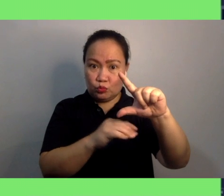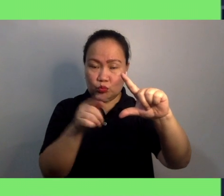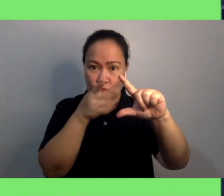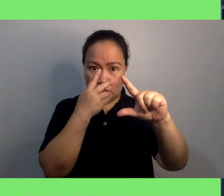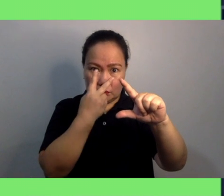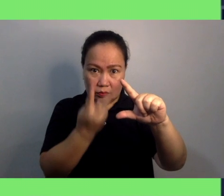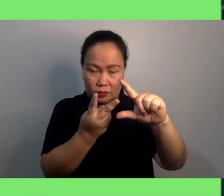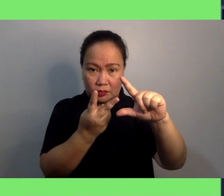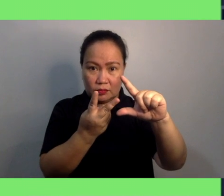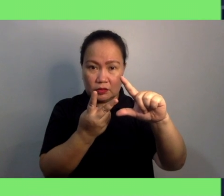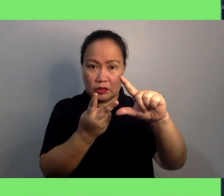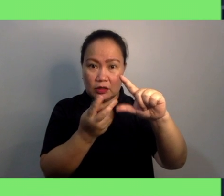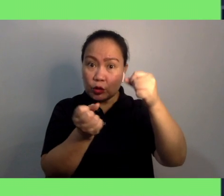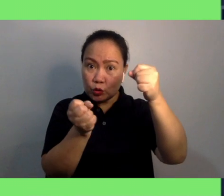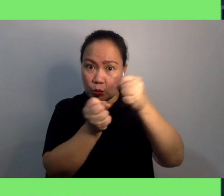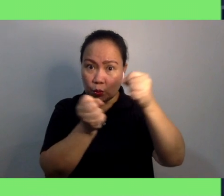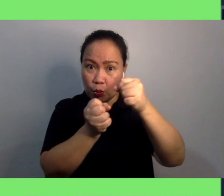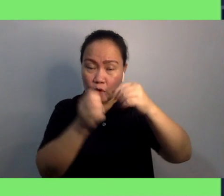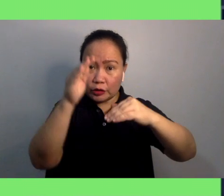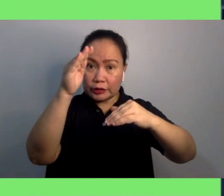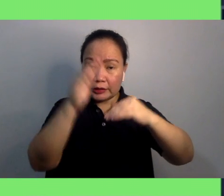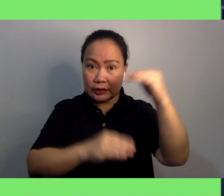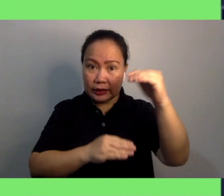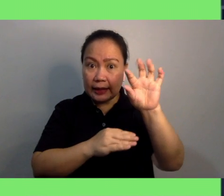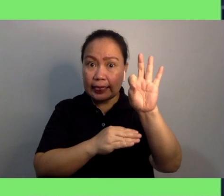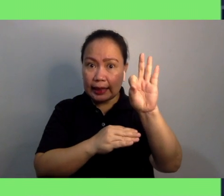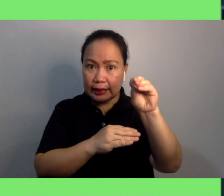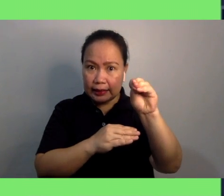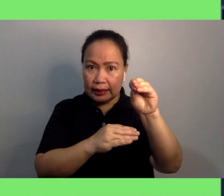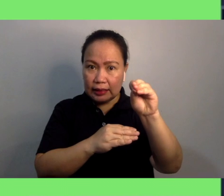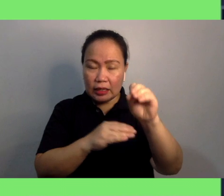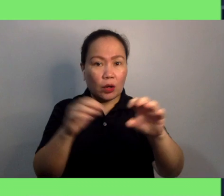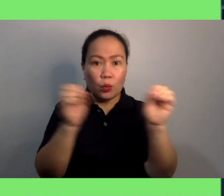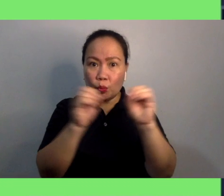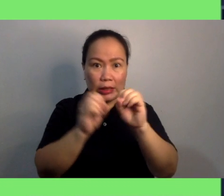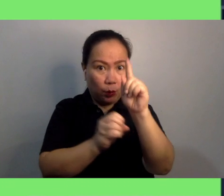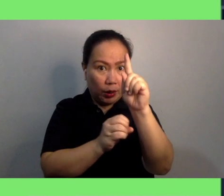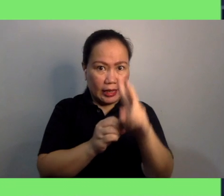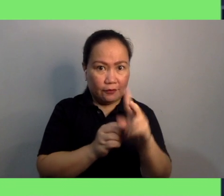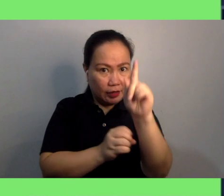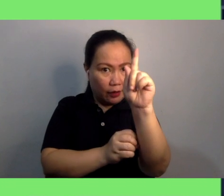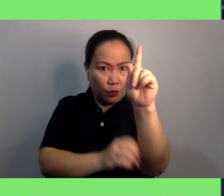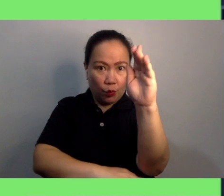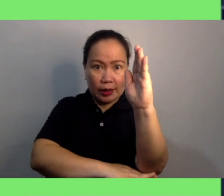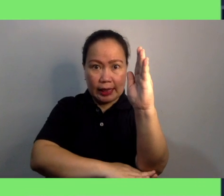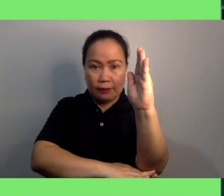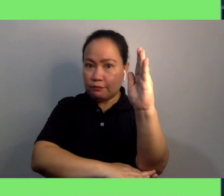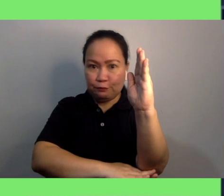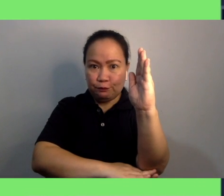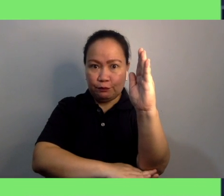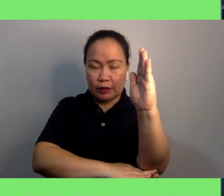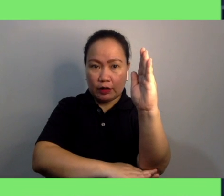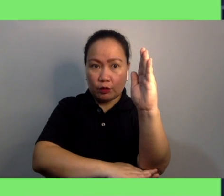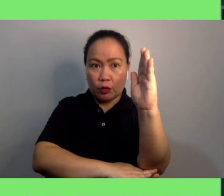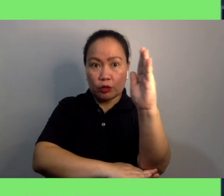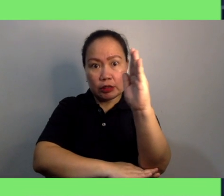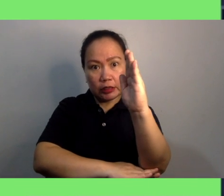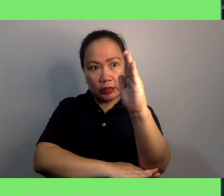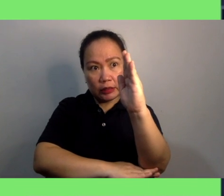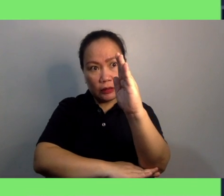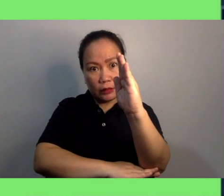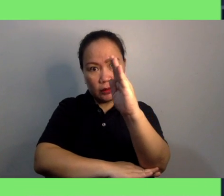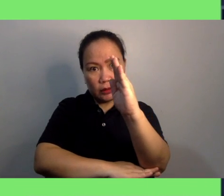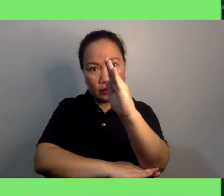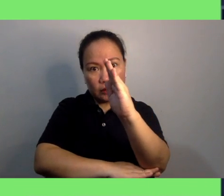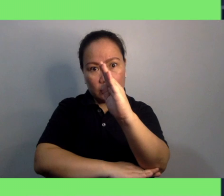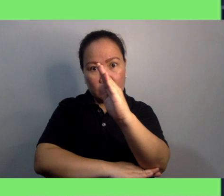siyang mapapansin kasi ano siya, wala pa siya sa kalahati. Okay? Wala pa siya sa kalahati. Ito siya.